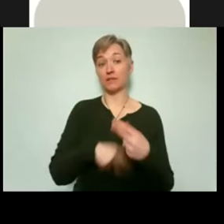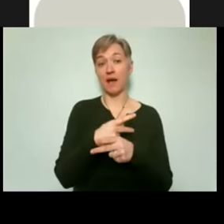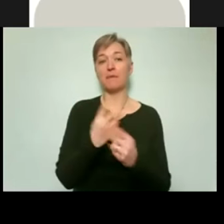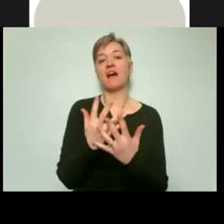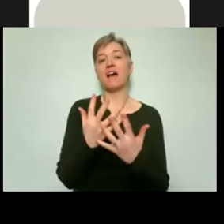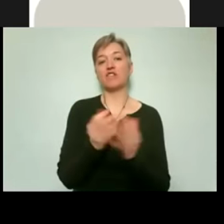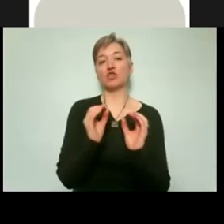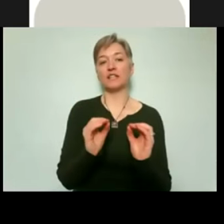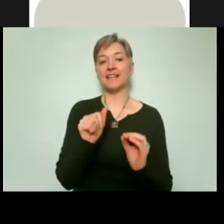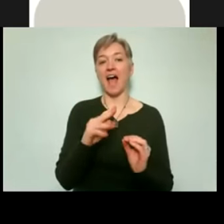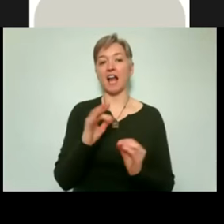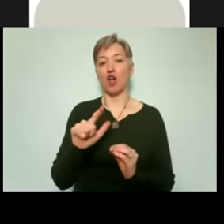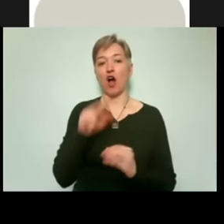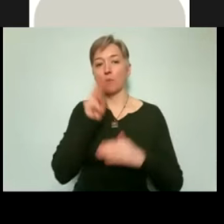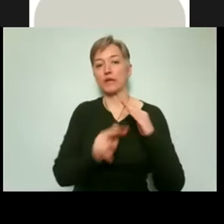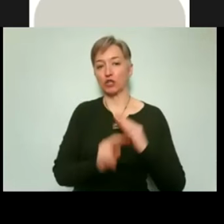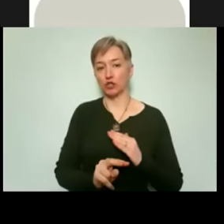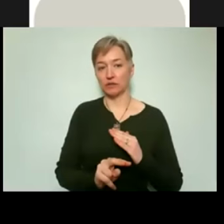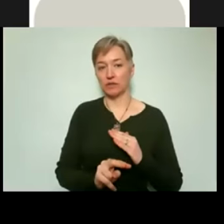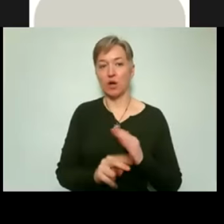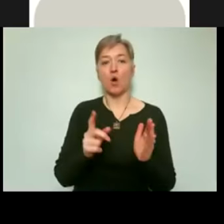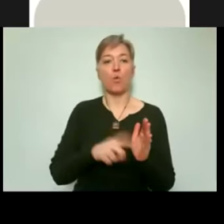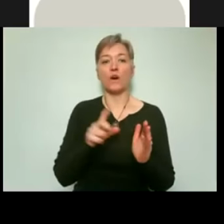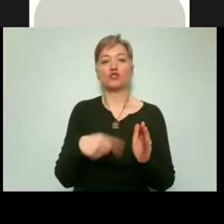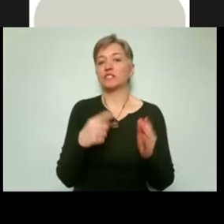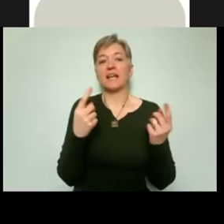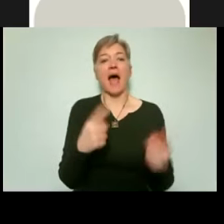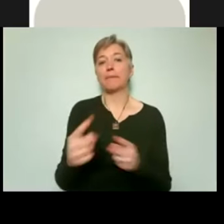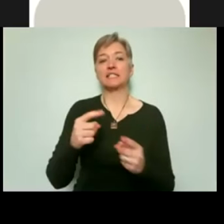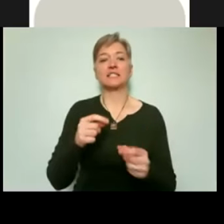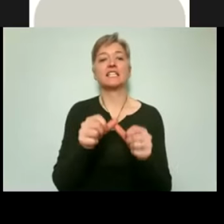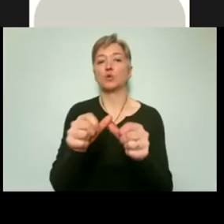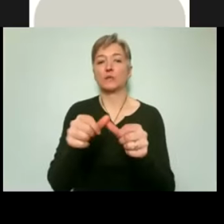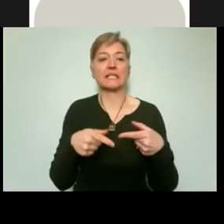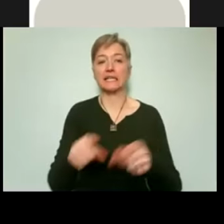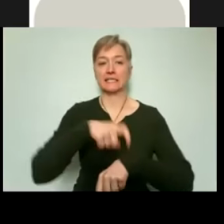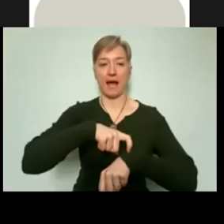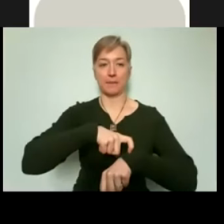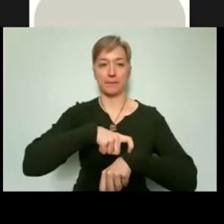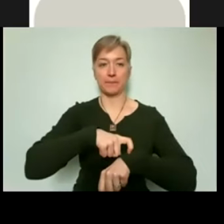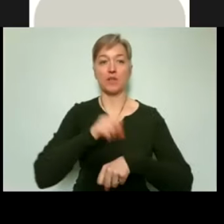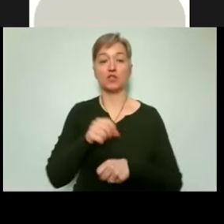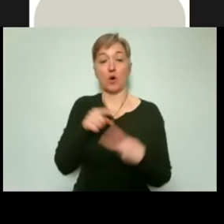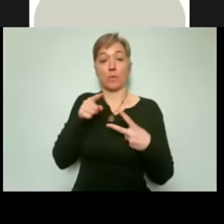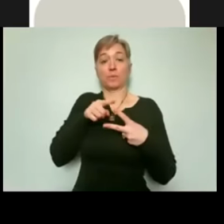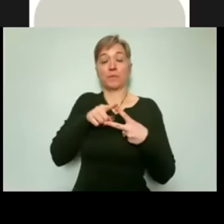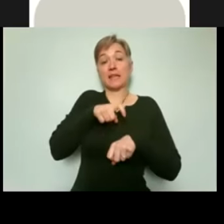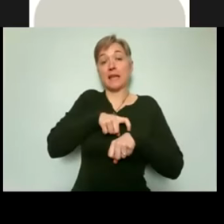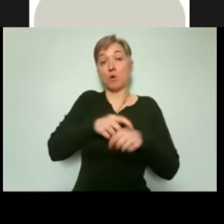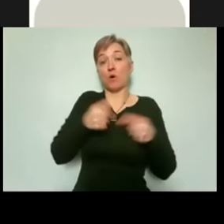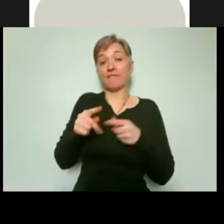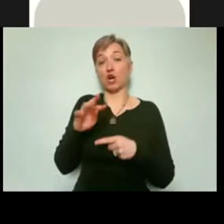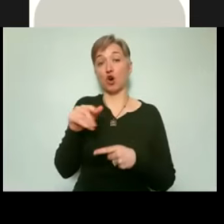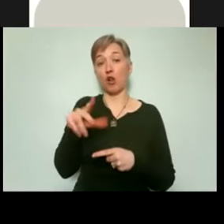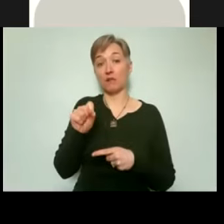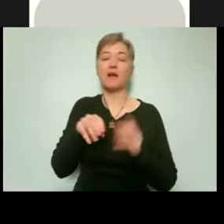filterless analog predictors. There's things that just unfold continuously in time. So these temporal event kernels, for these, the model can